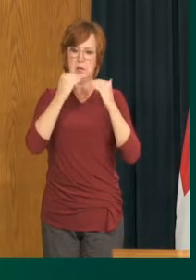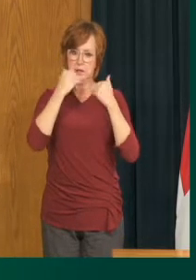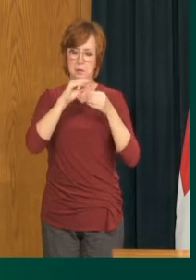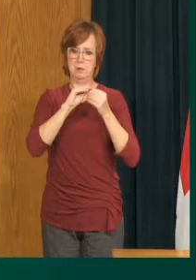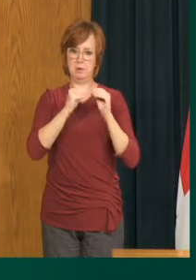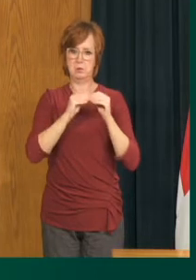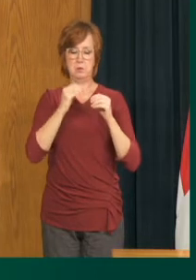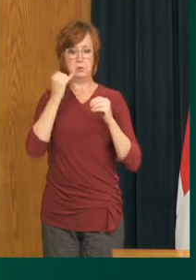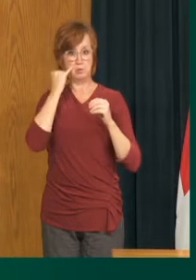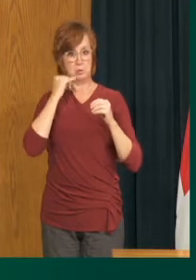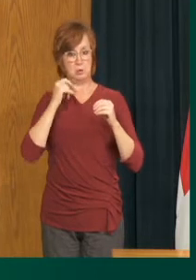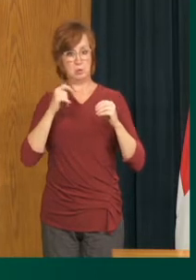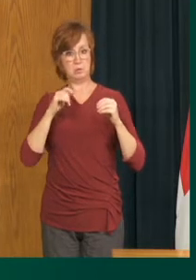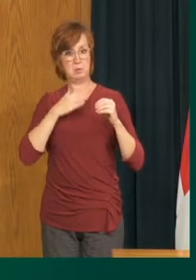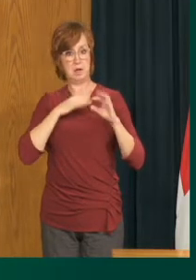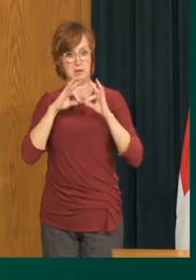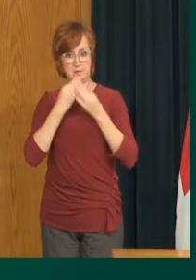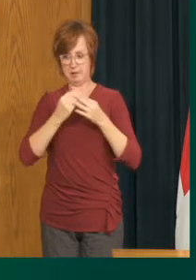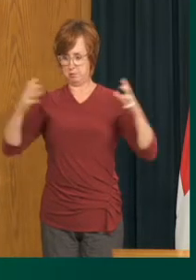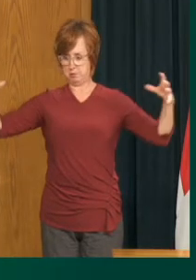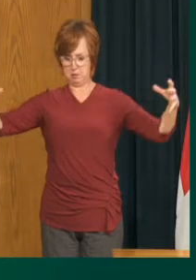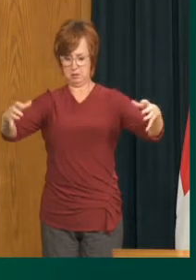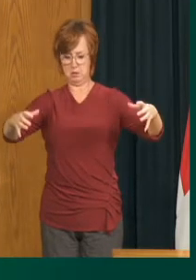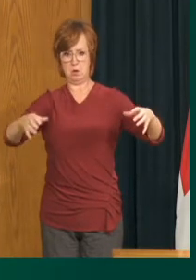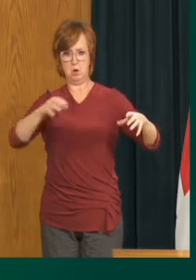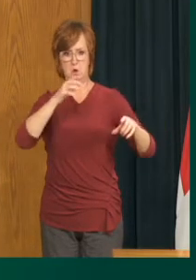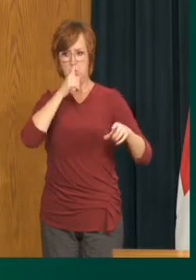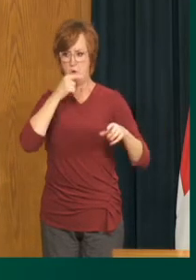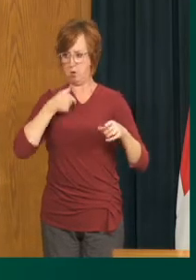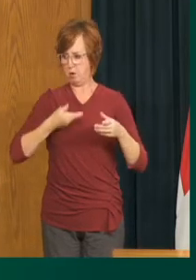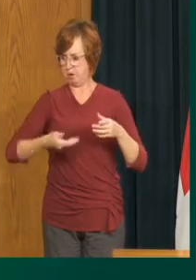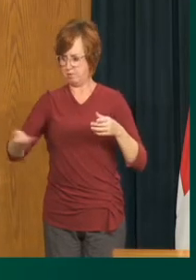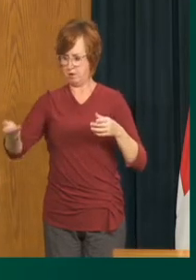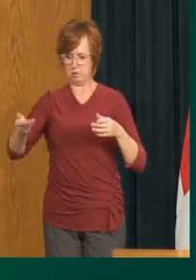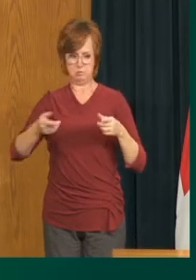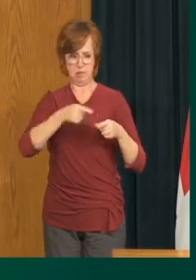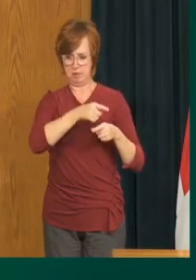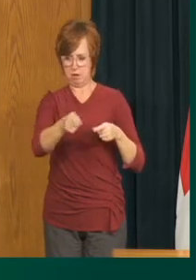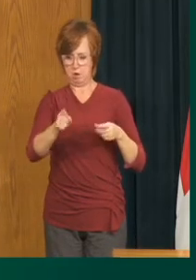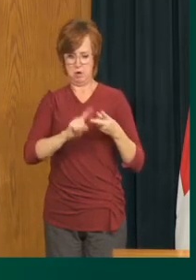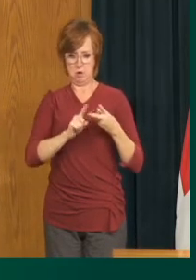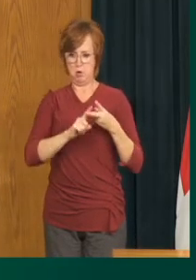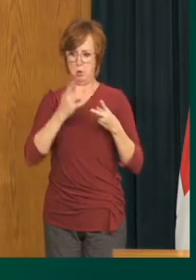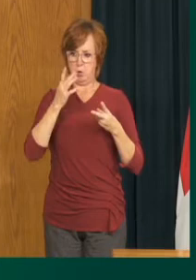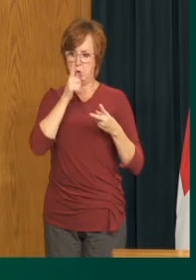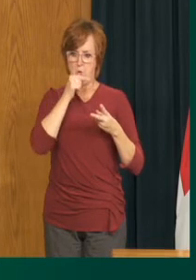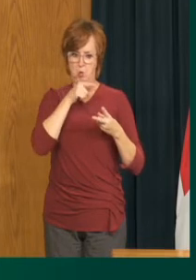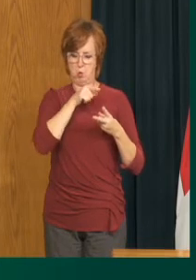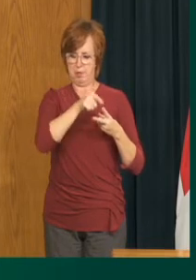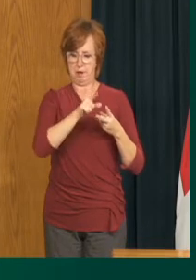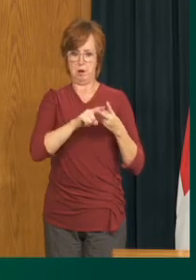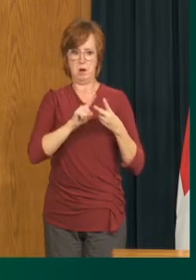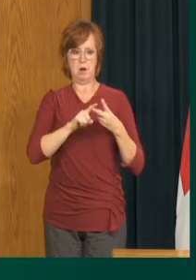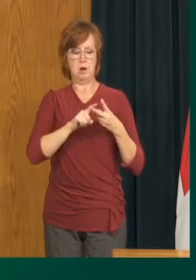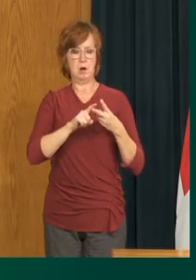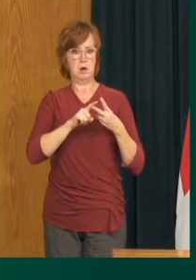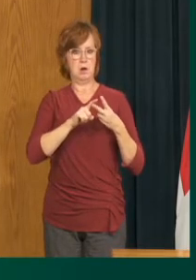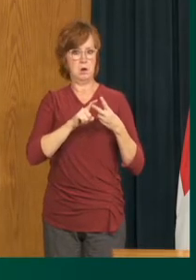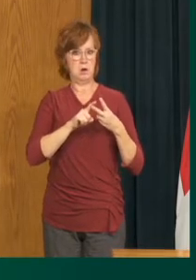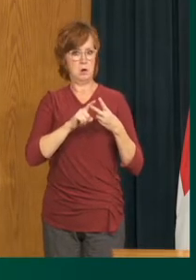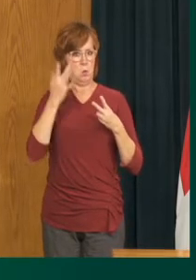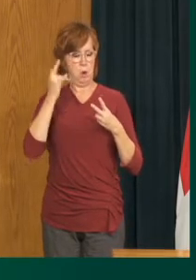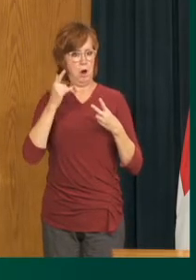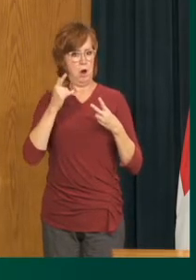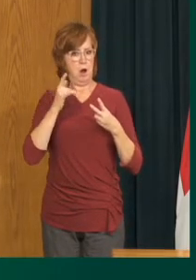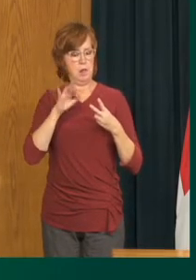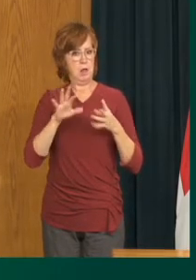30, think who you're inviting. Why do you want to have this larger event? Will you be able to space people out, serve food